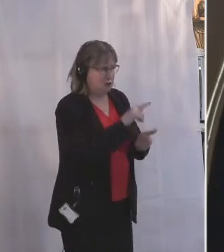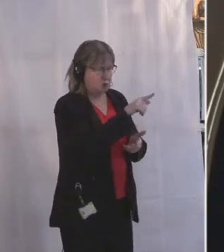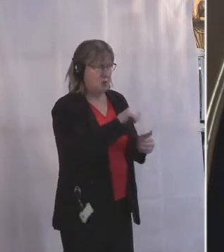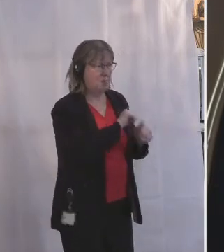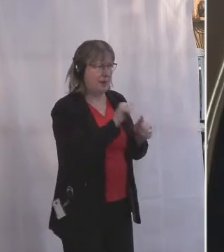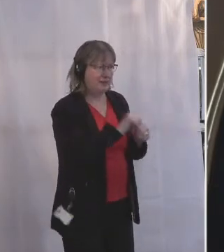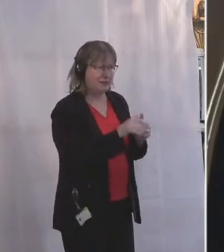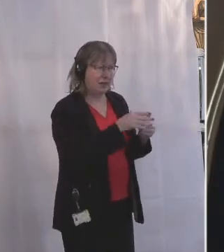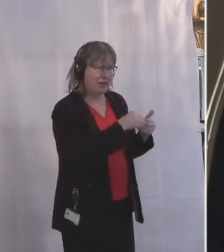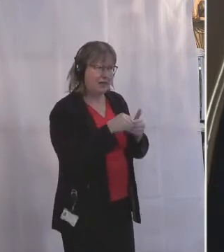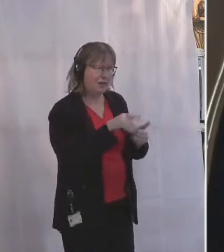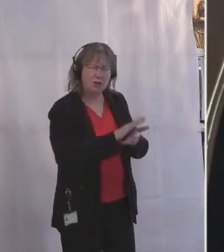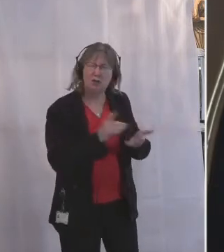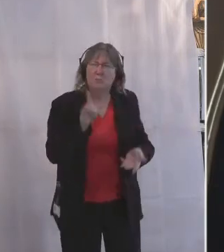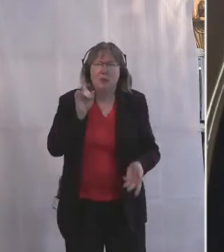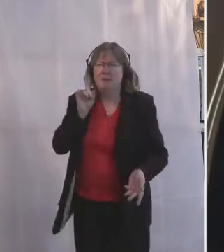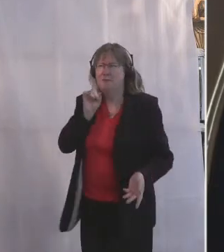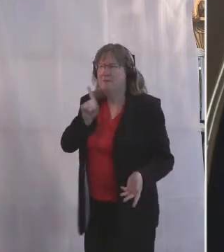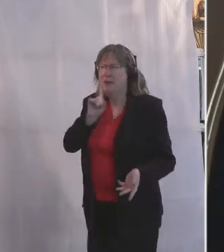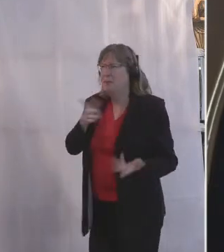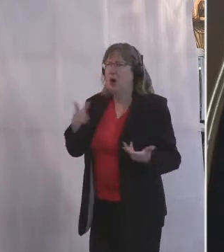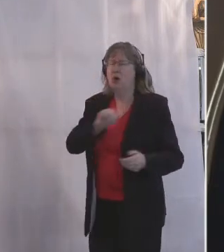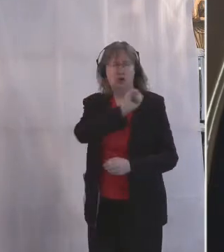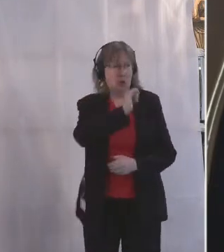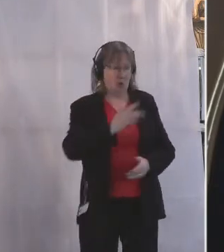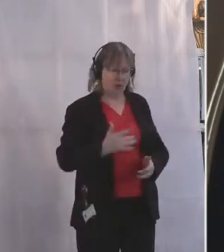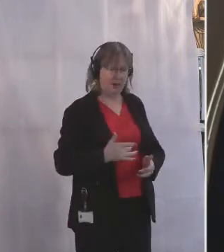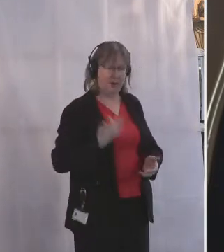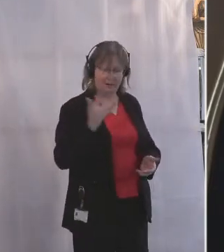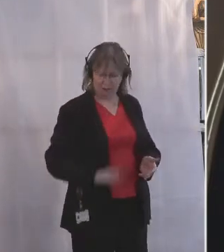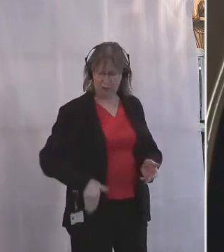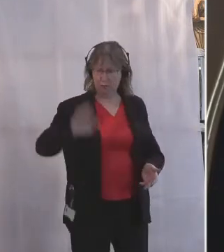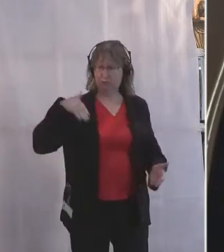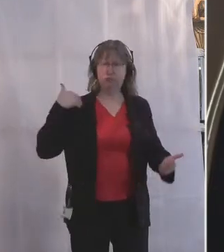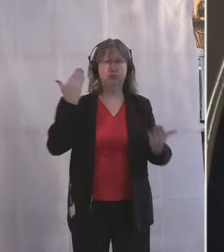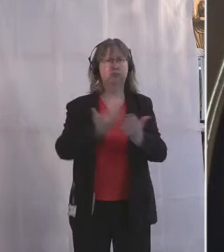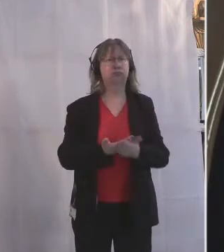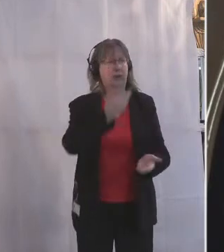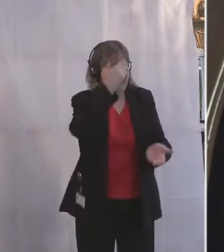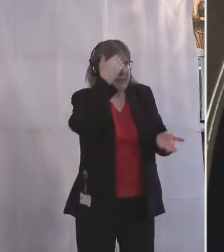Being female? No, or just your experience? Having your lived experience, coming to